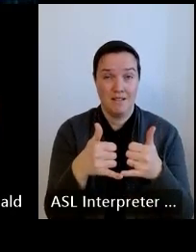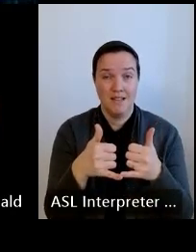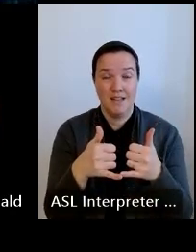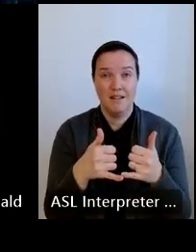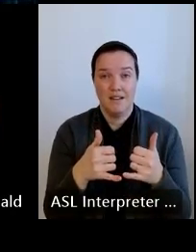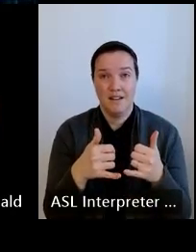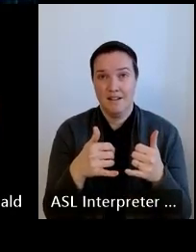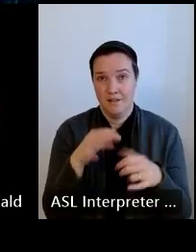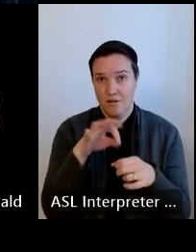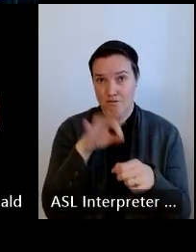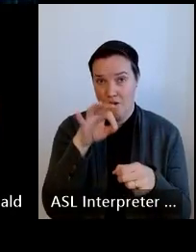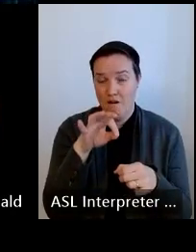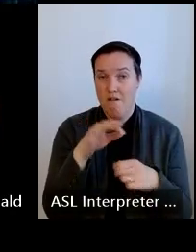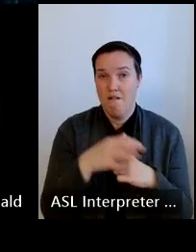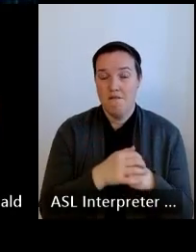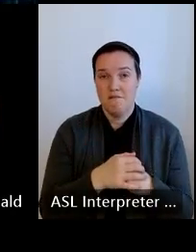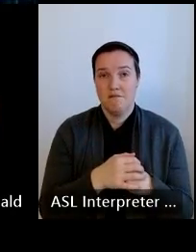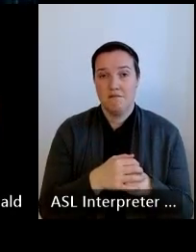that we were doing.